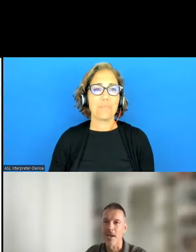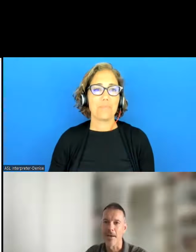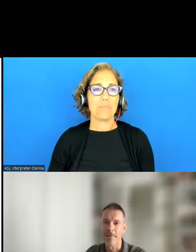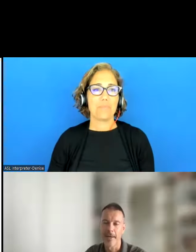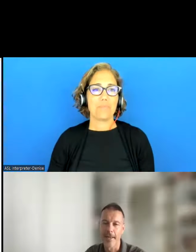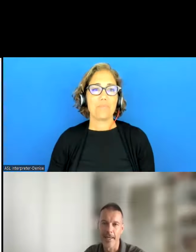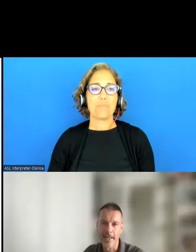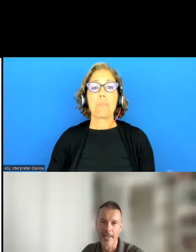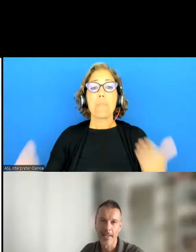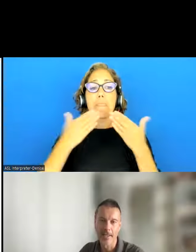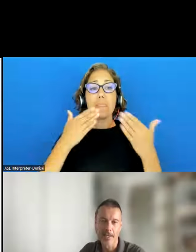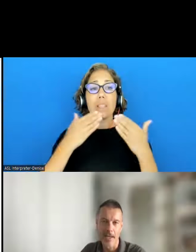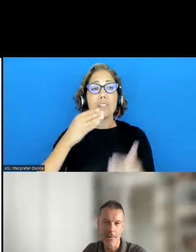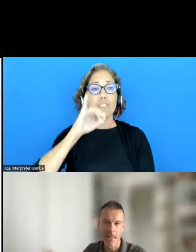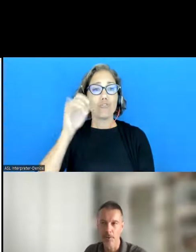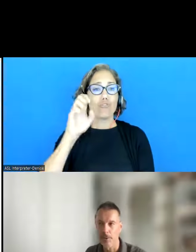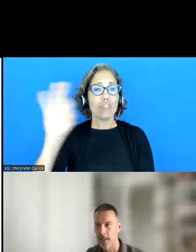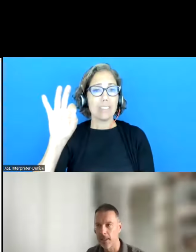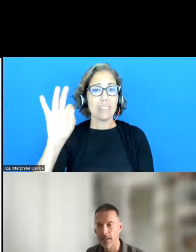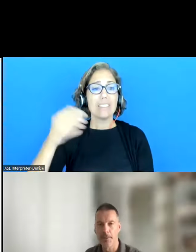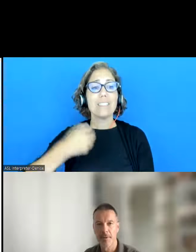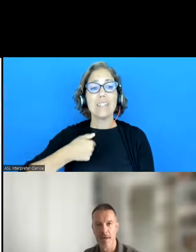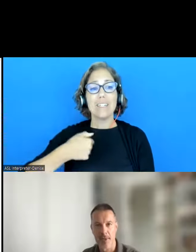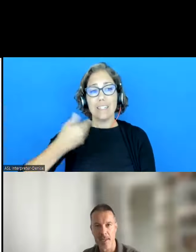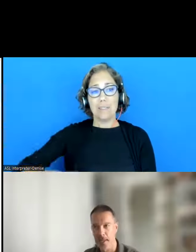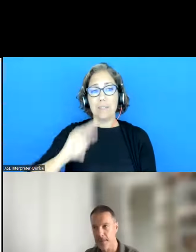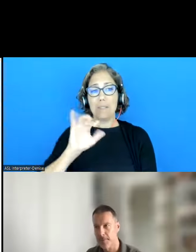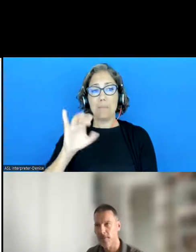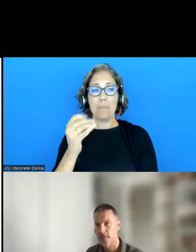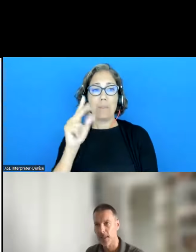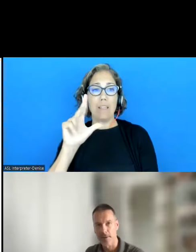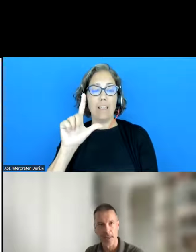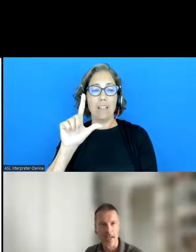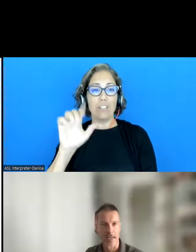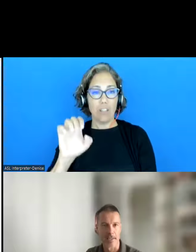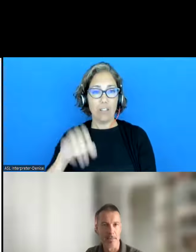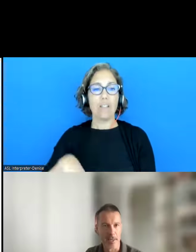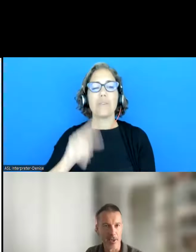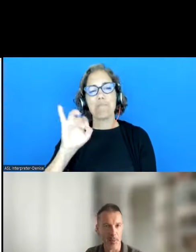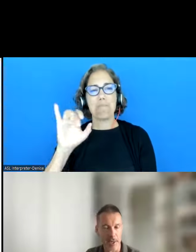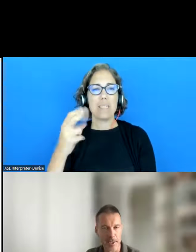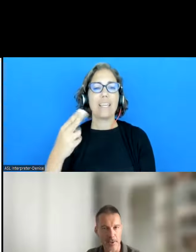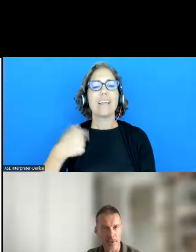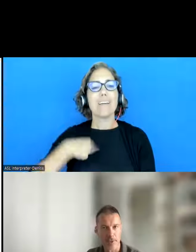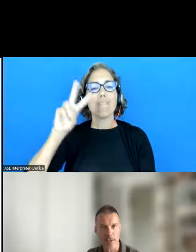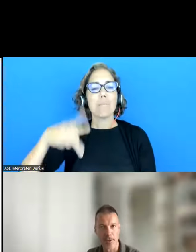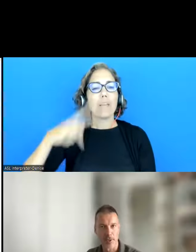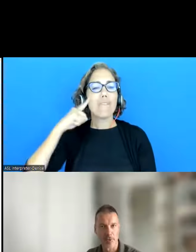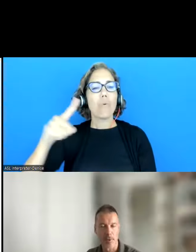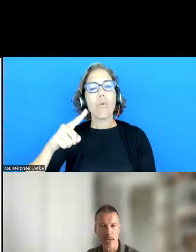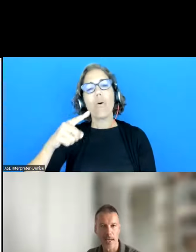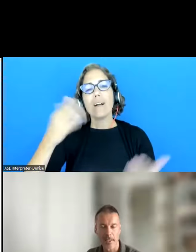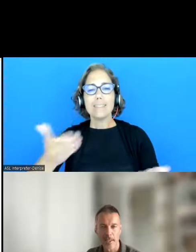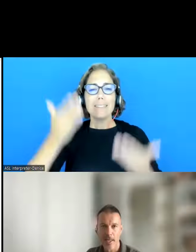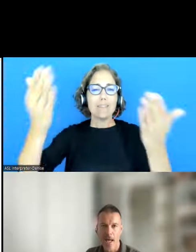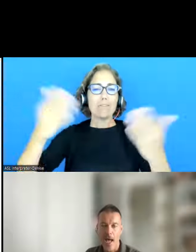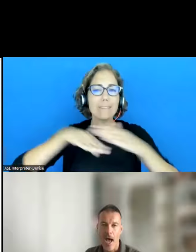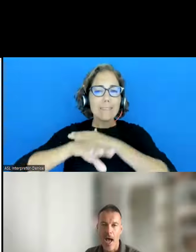Thank you, Jeff. And I'm Michele Lucchini. I'm the Vice President for Delivery and Accessibility Operations here at